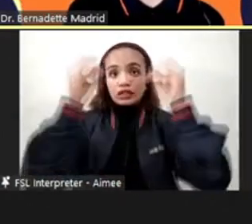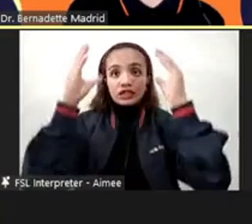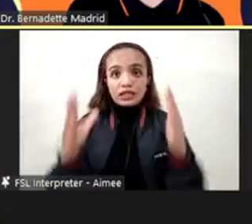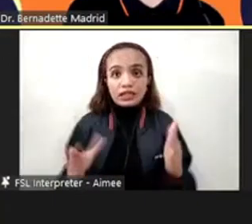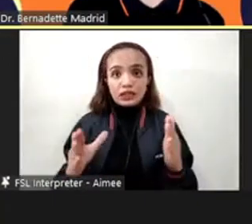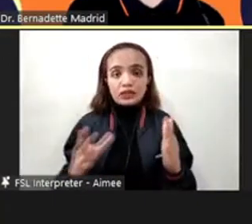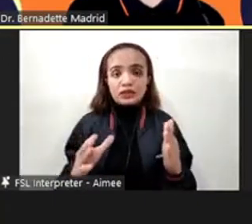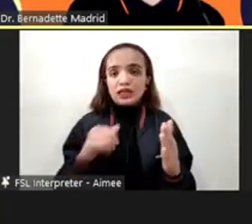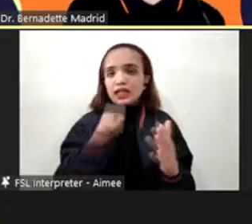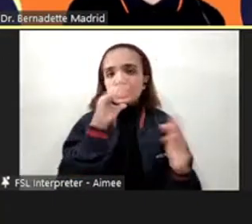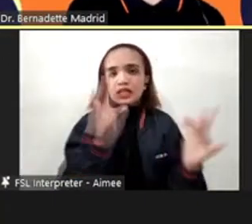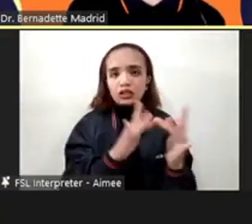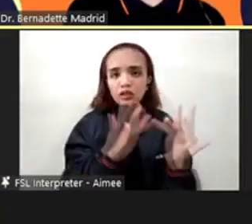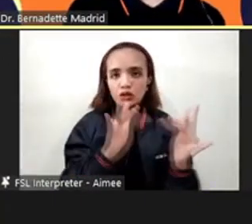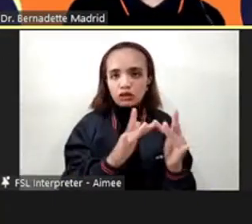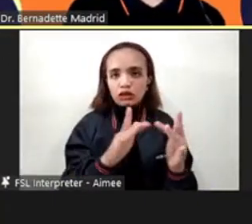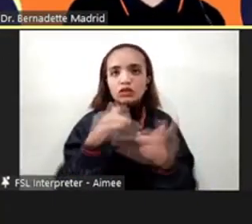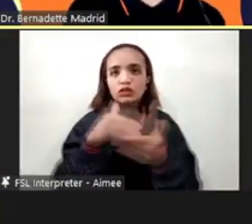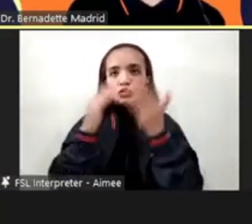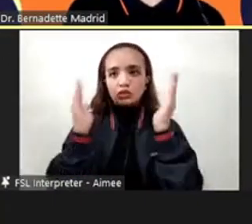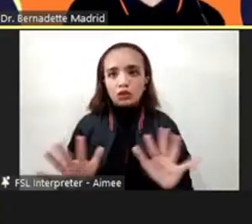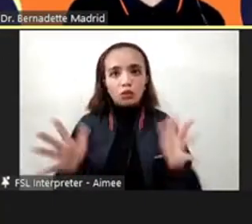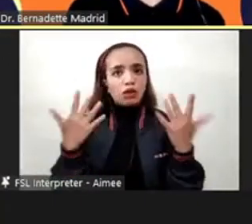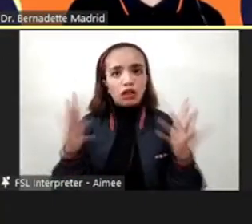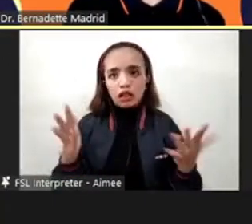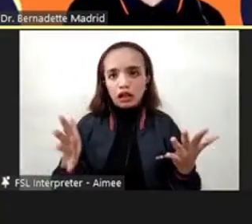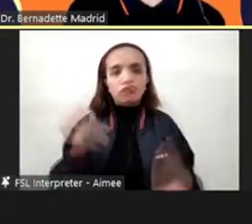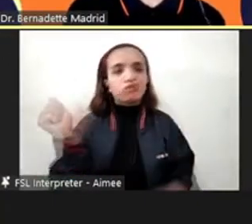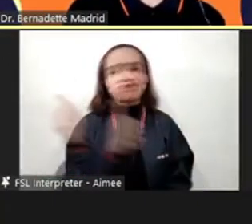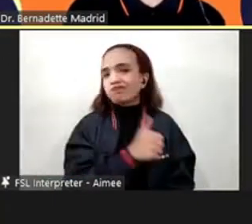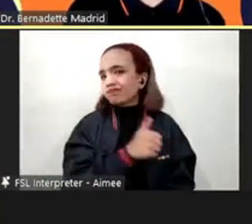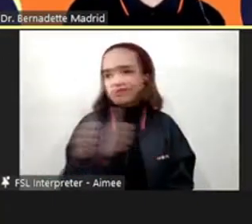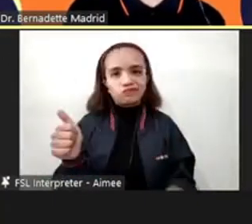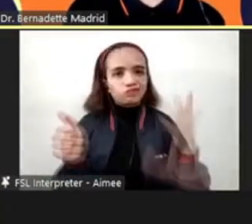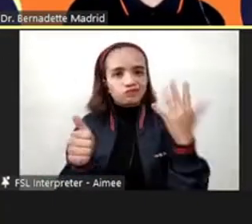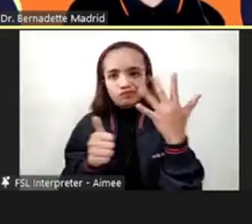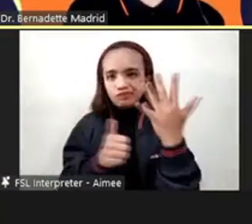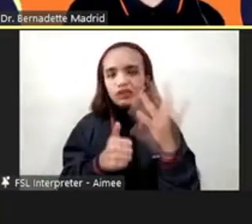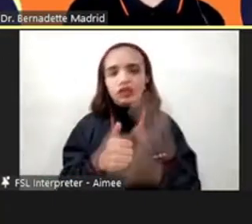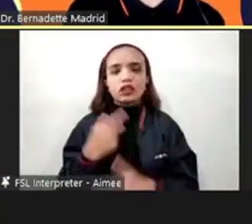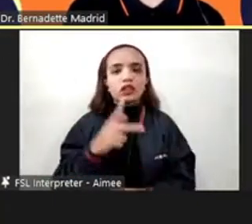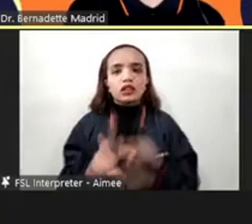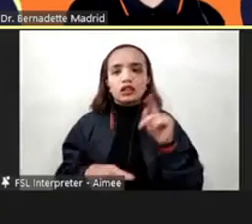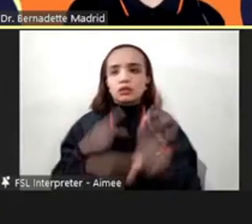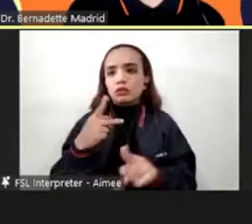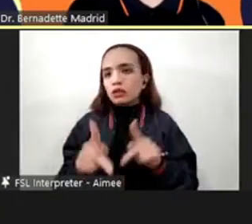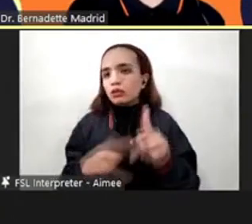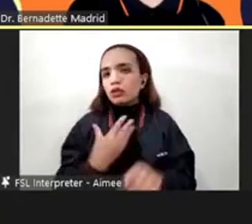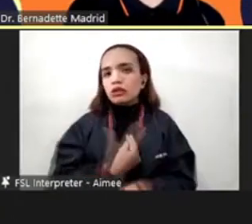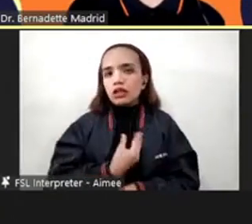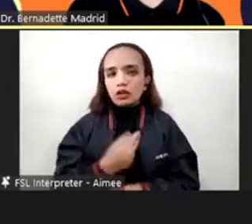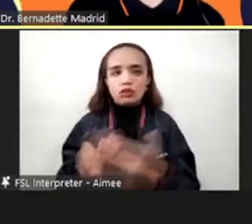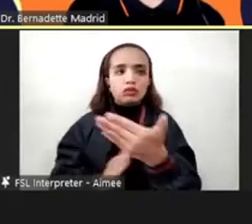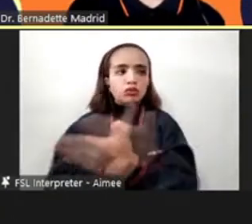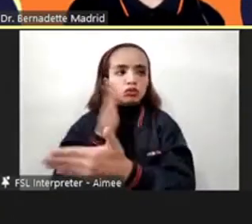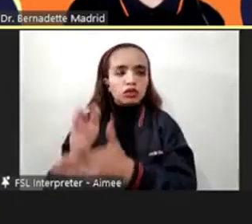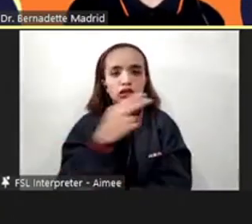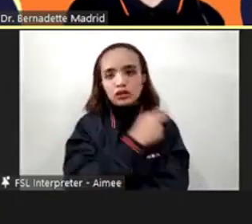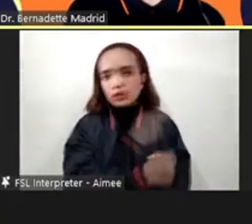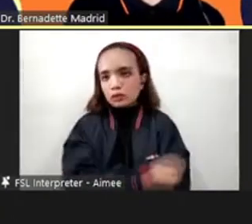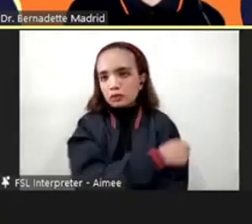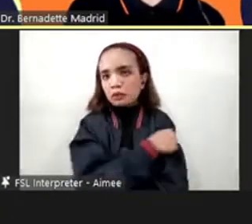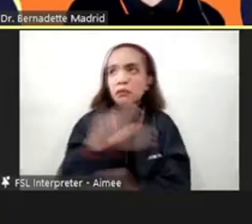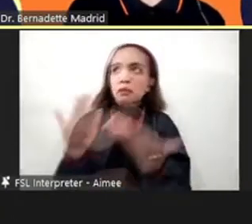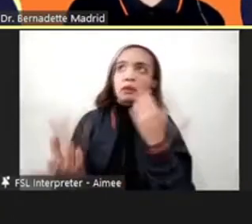with the students. There was no transportation. People were afraid to go to the hospital they might get